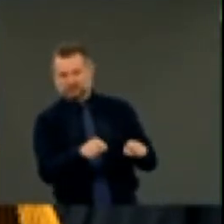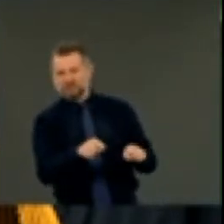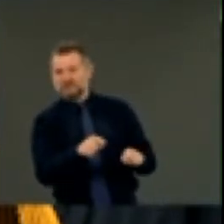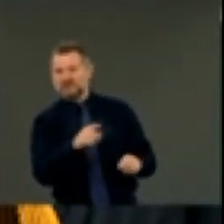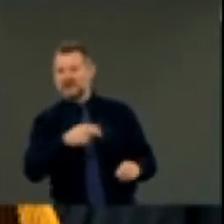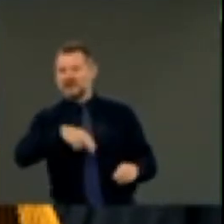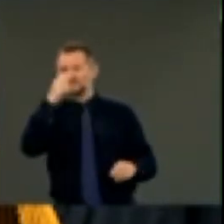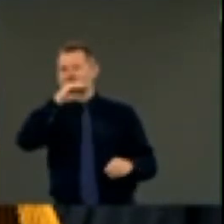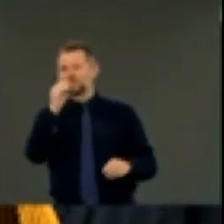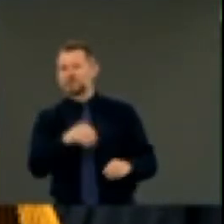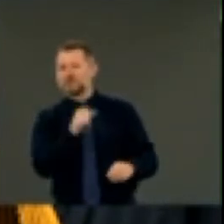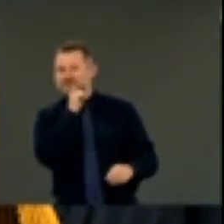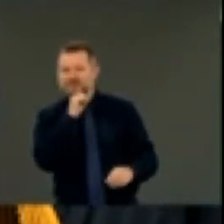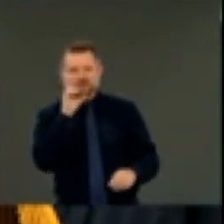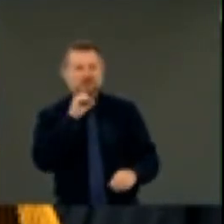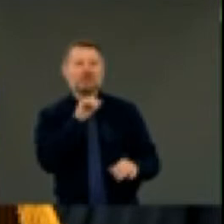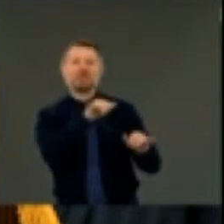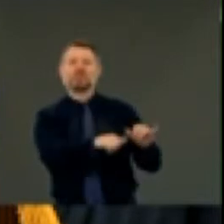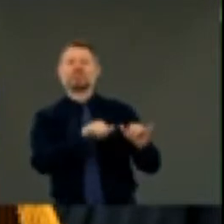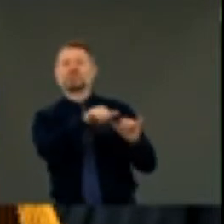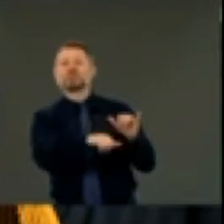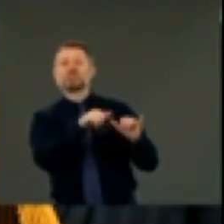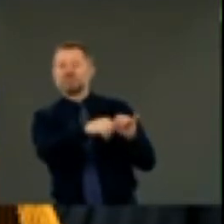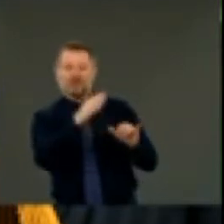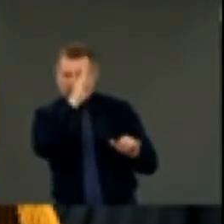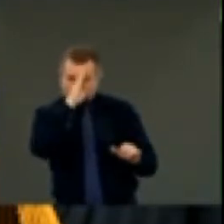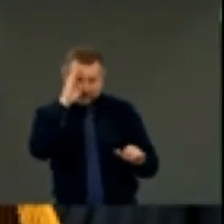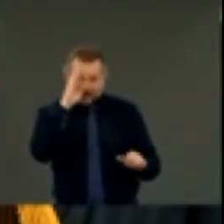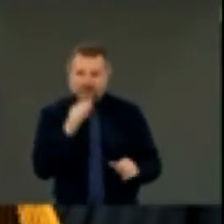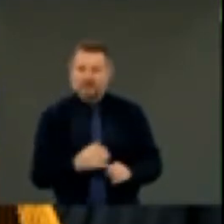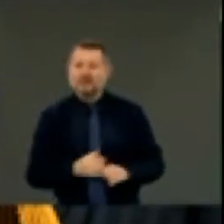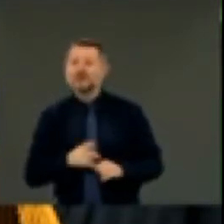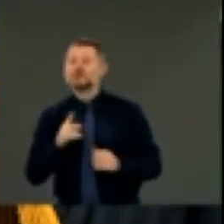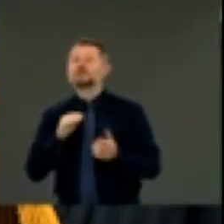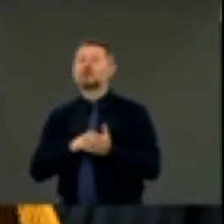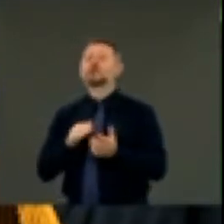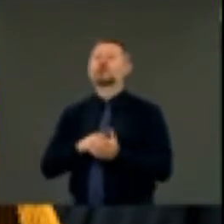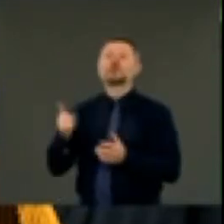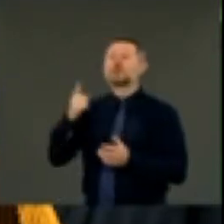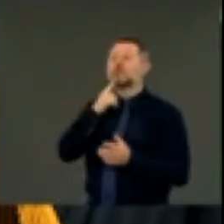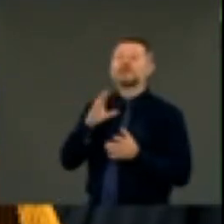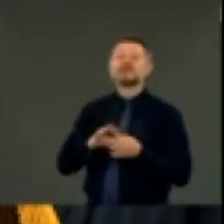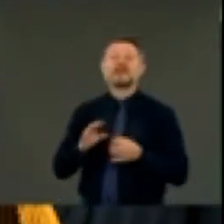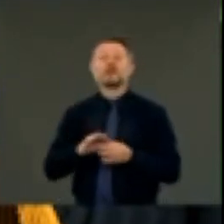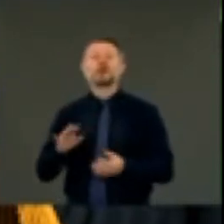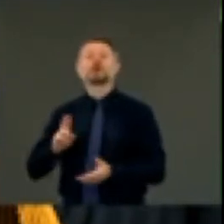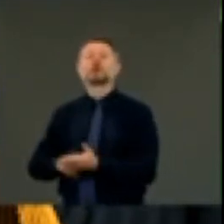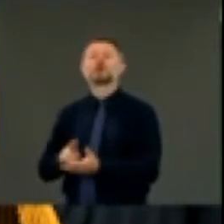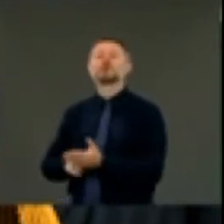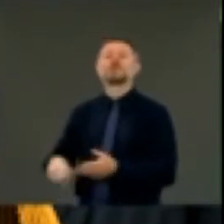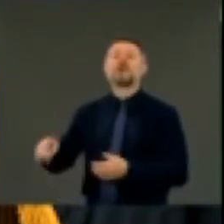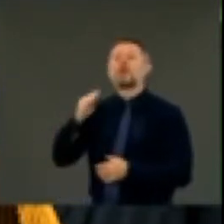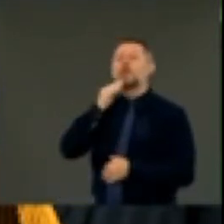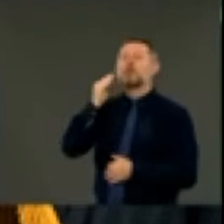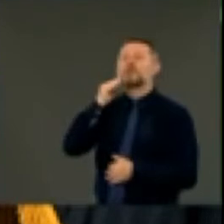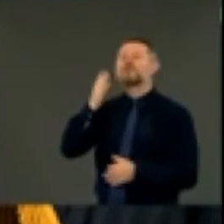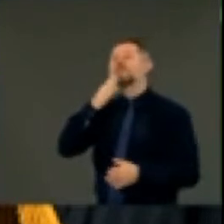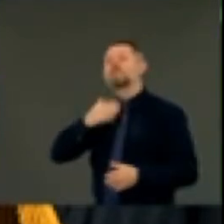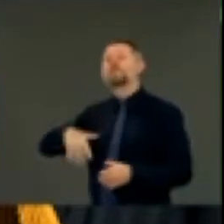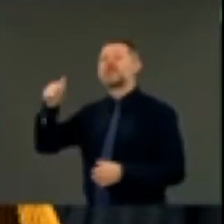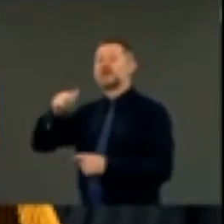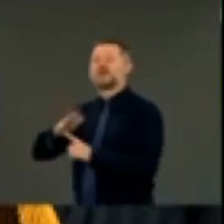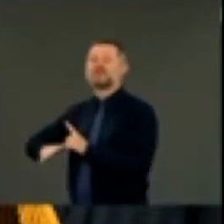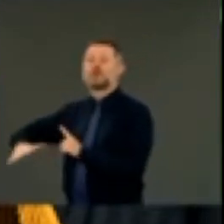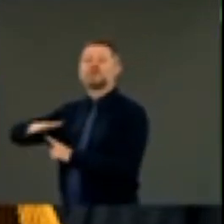hospital bed. And they will say a nursing home is a better environment